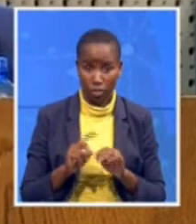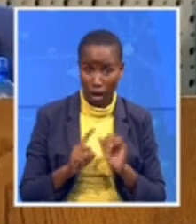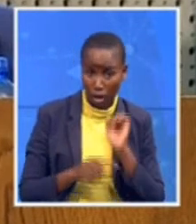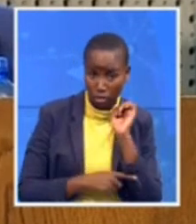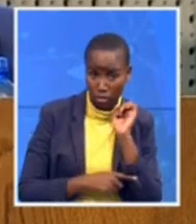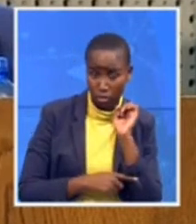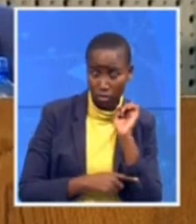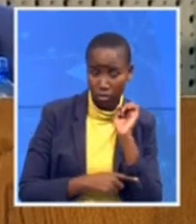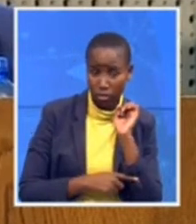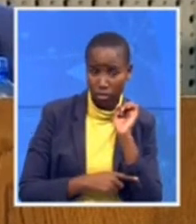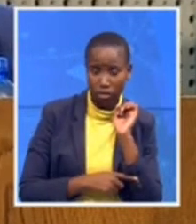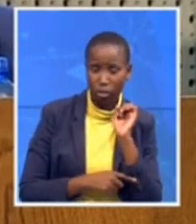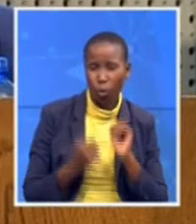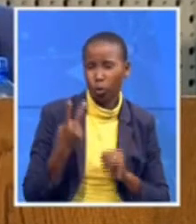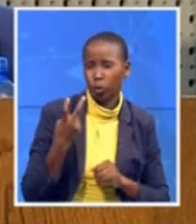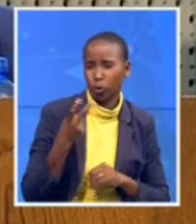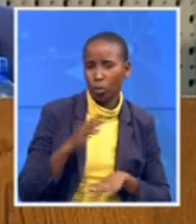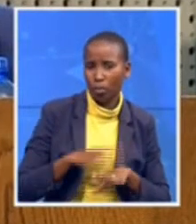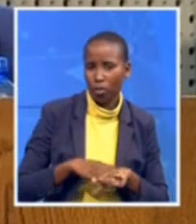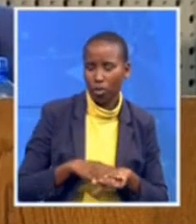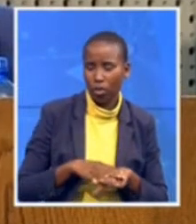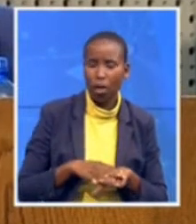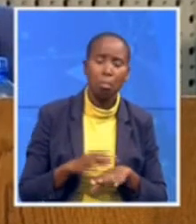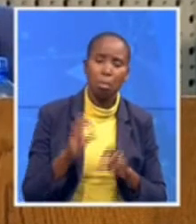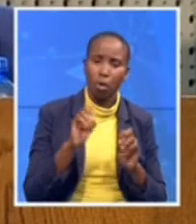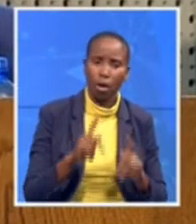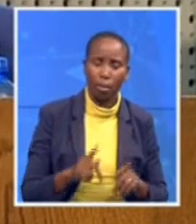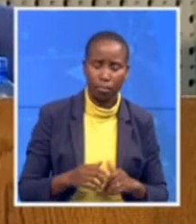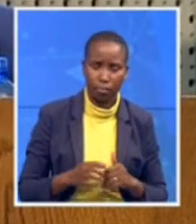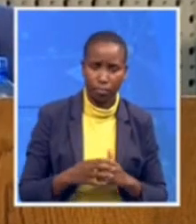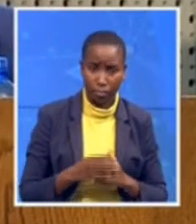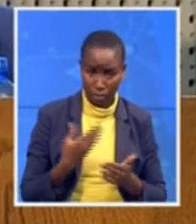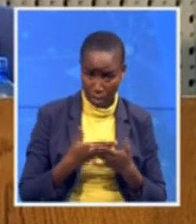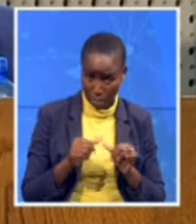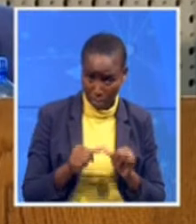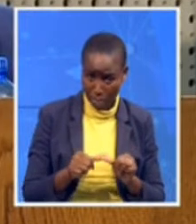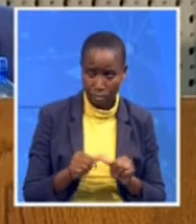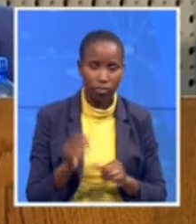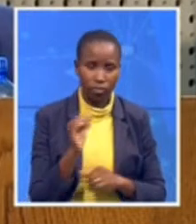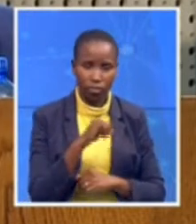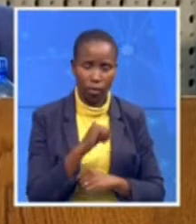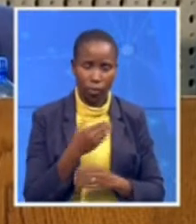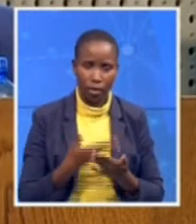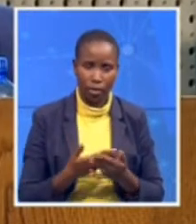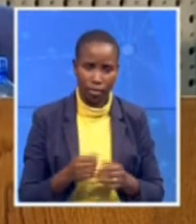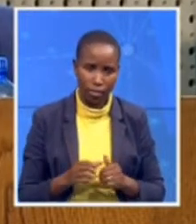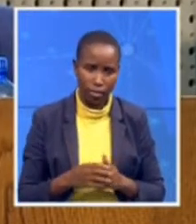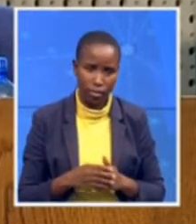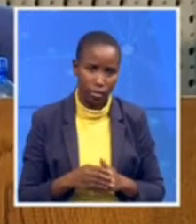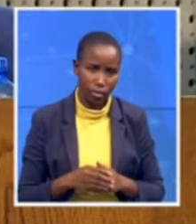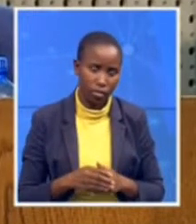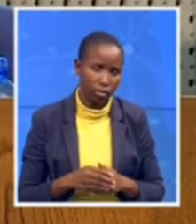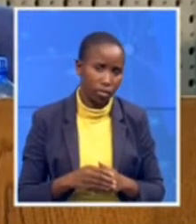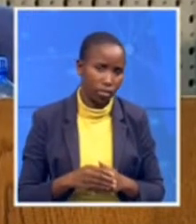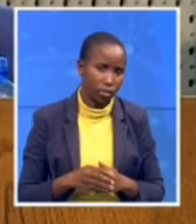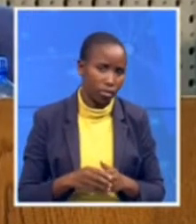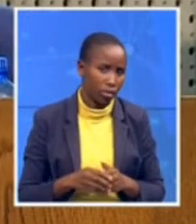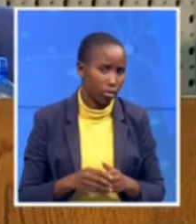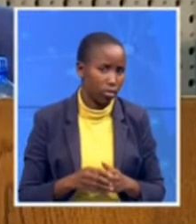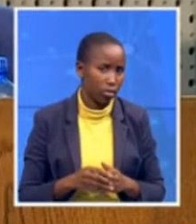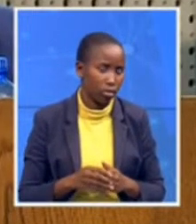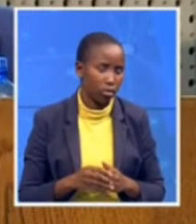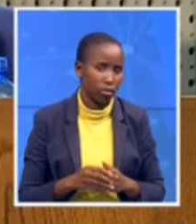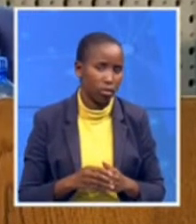Okay. Can I go ahead? Yeah, okay. And the fifth question, must all social media